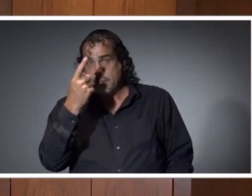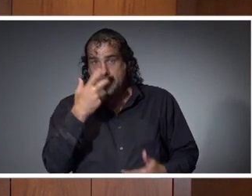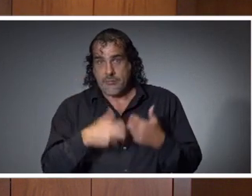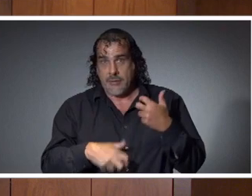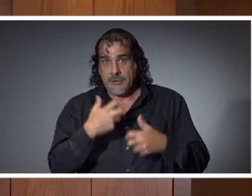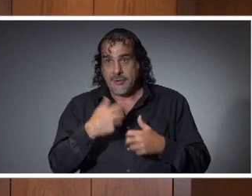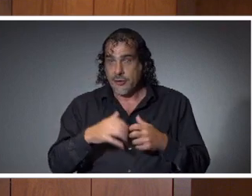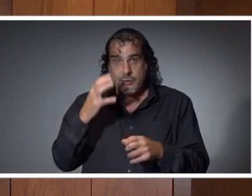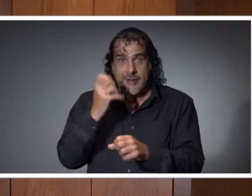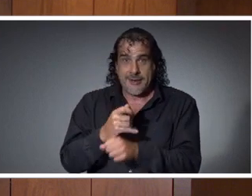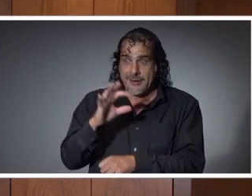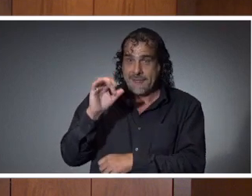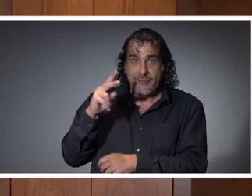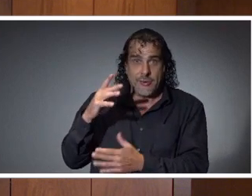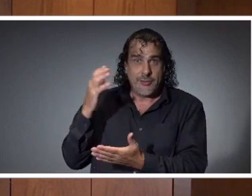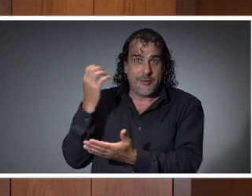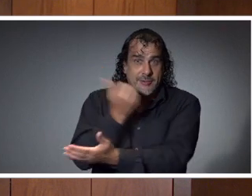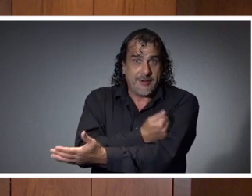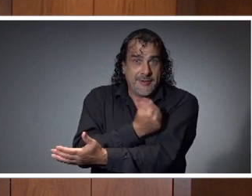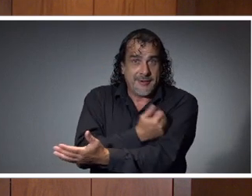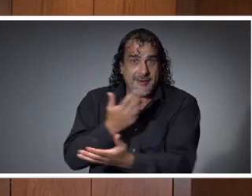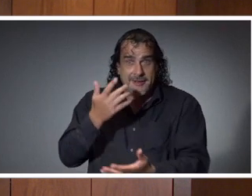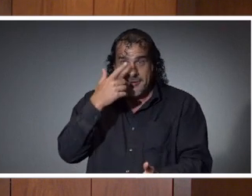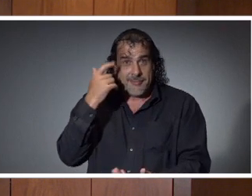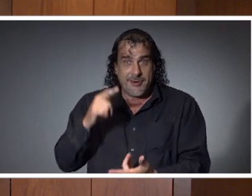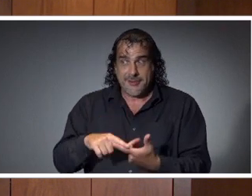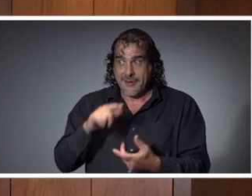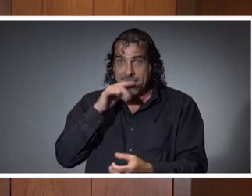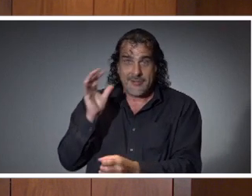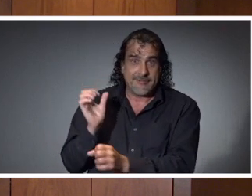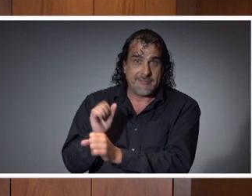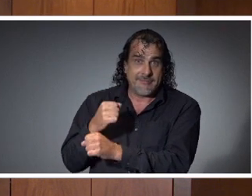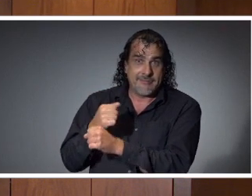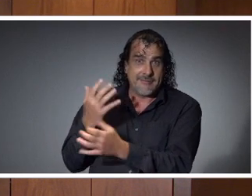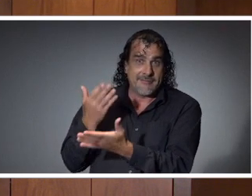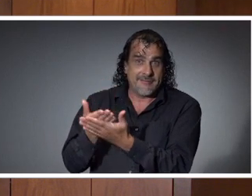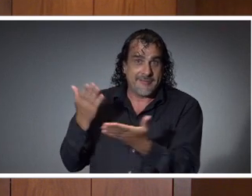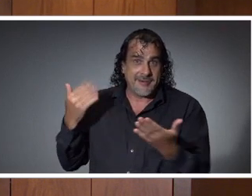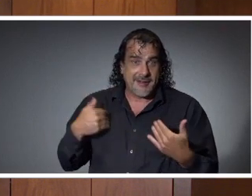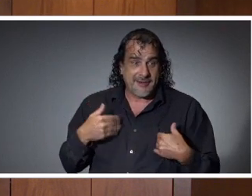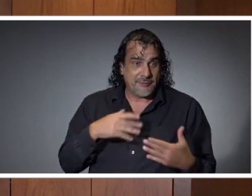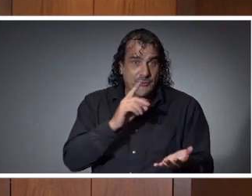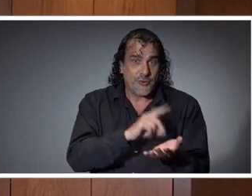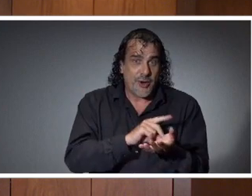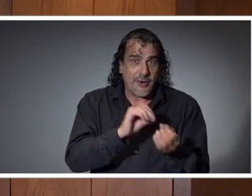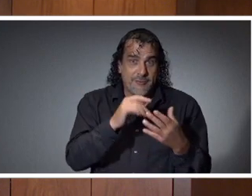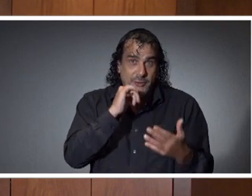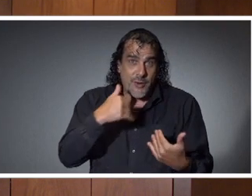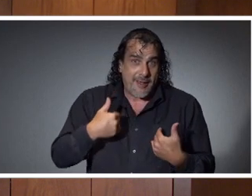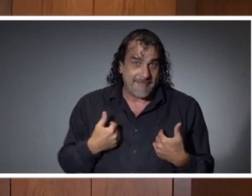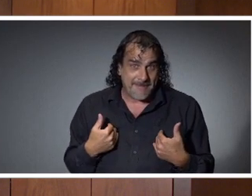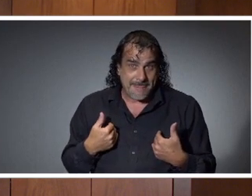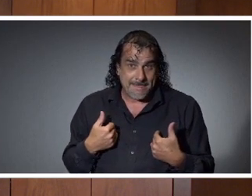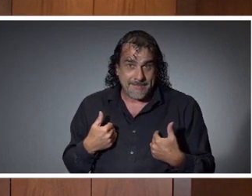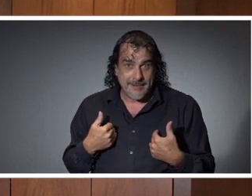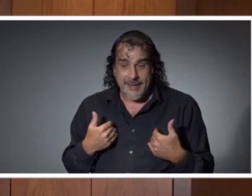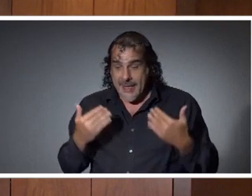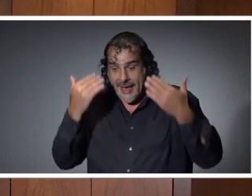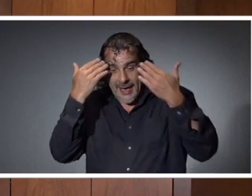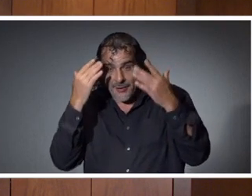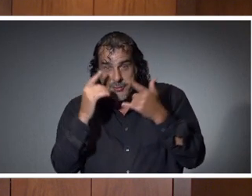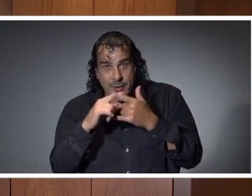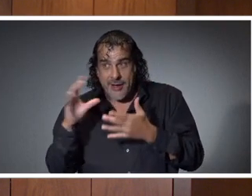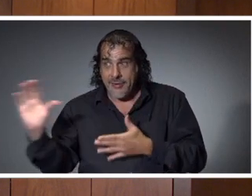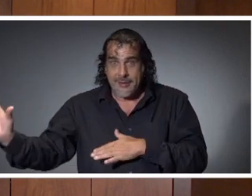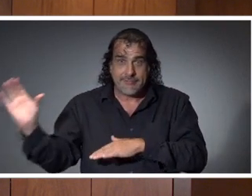can't get a flu vaccine if the vaccines aren't at your physician's office or in your, and I don't know exactly how those come in, but